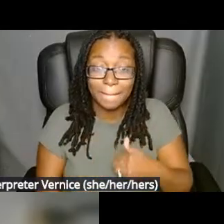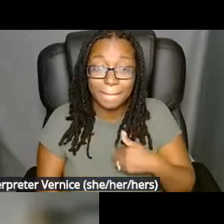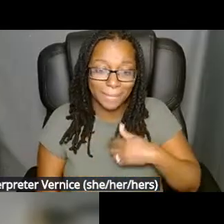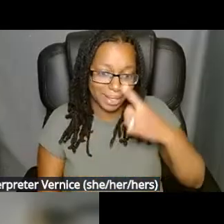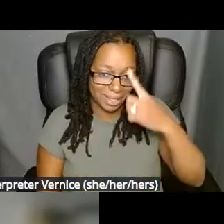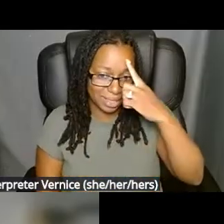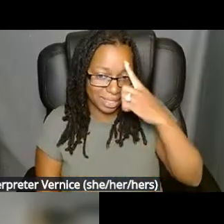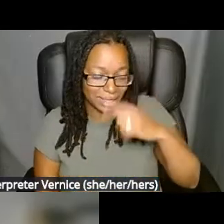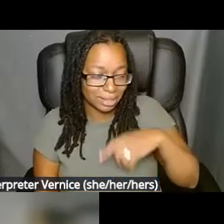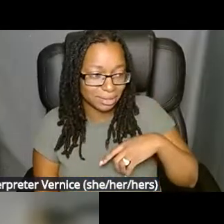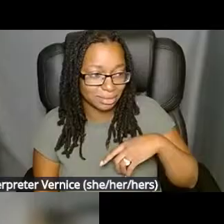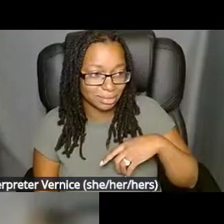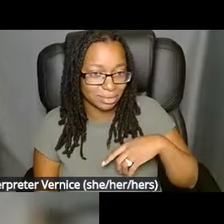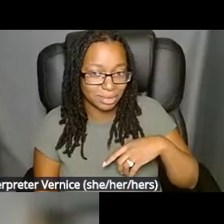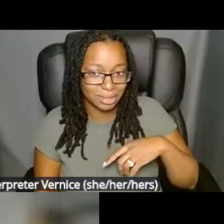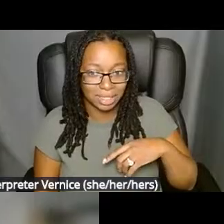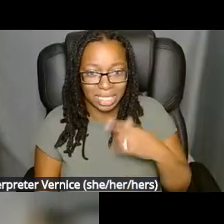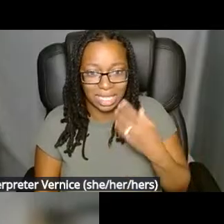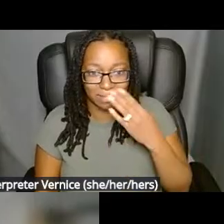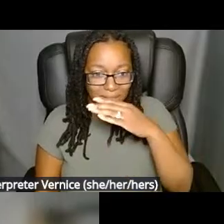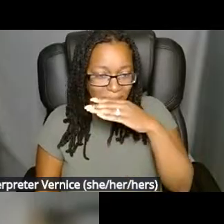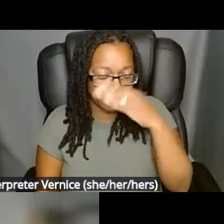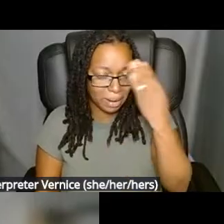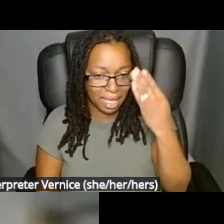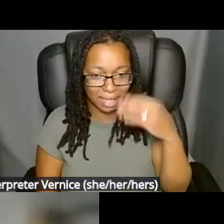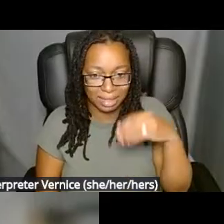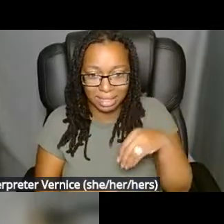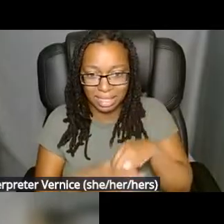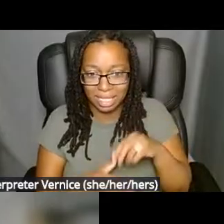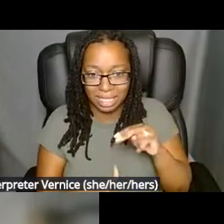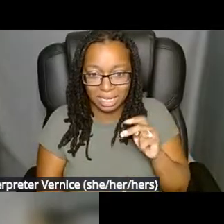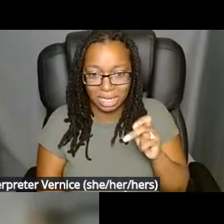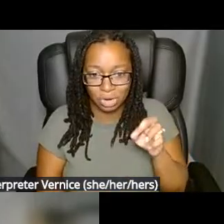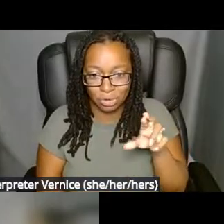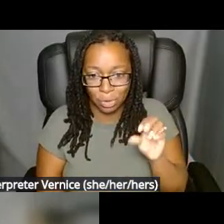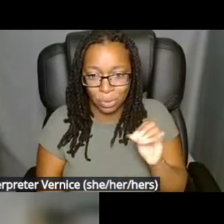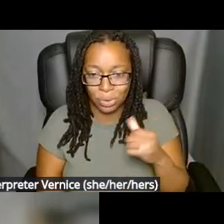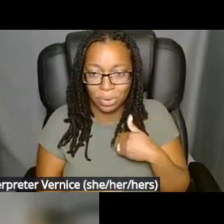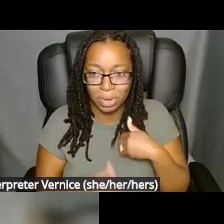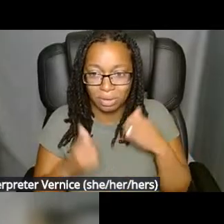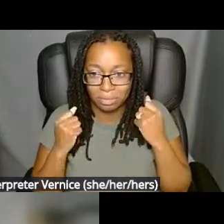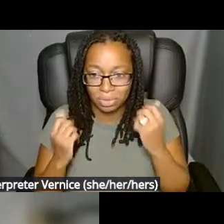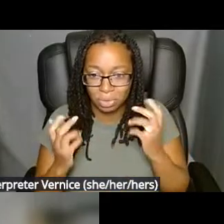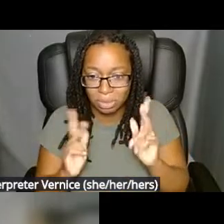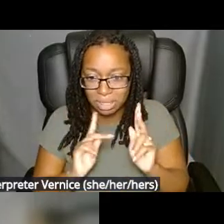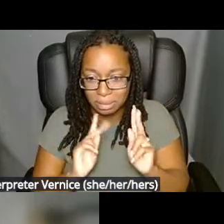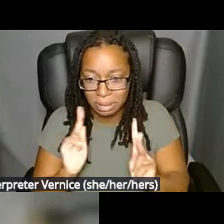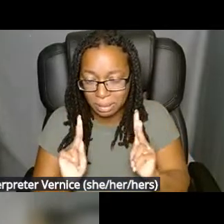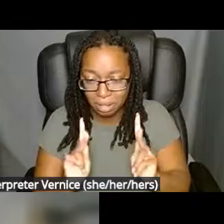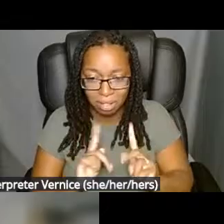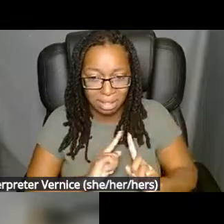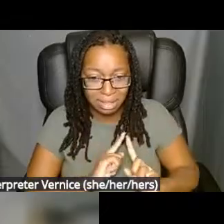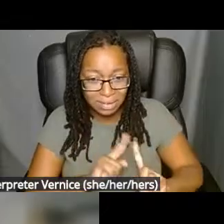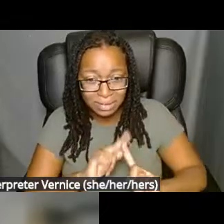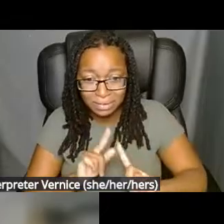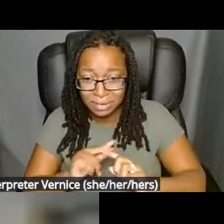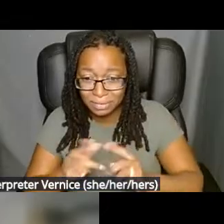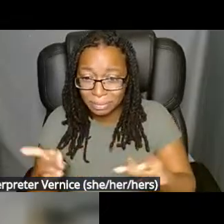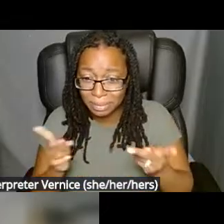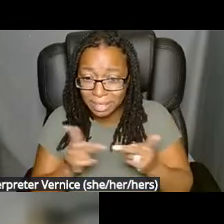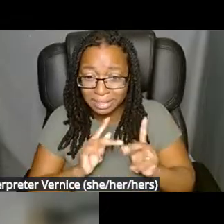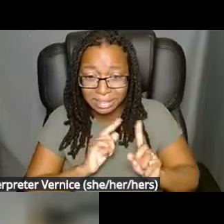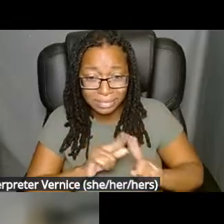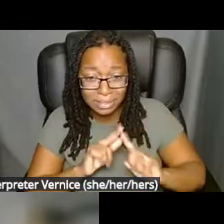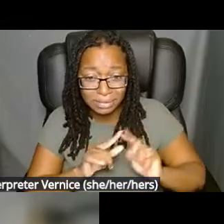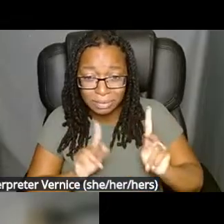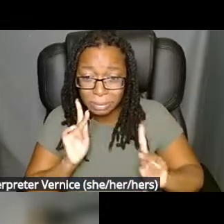Black in Neuro, like you've got so many different people in so many different places. You could just contact them, see kind of whether someone can